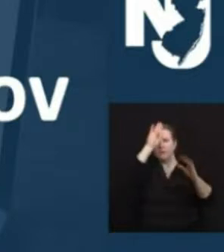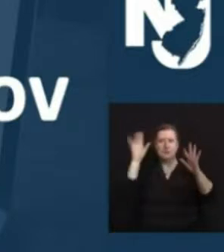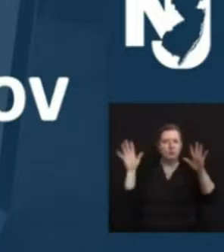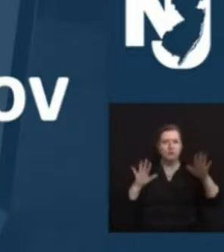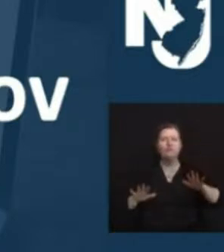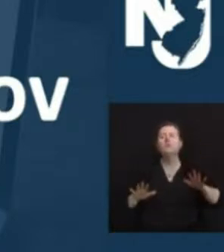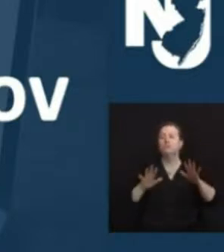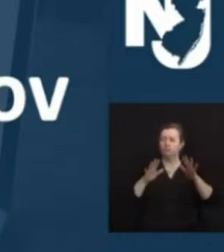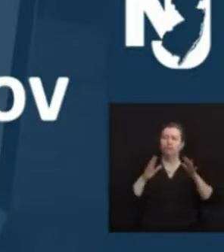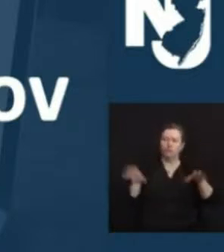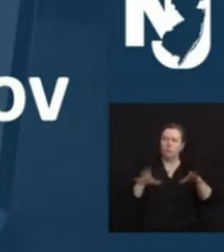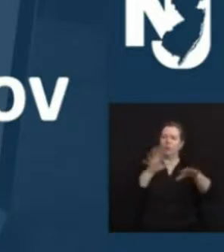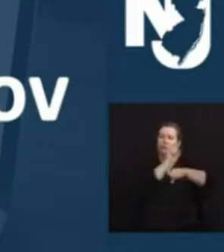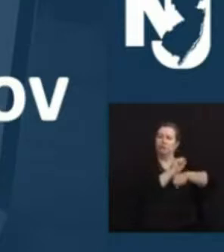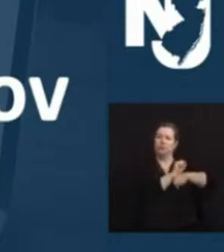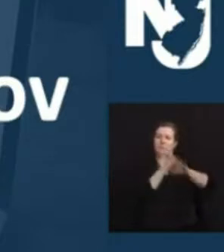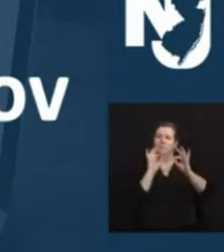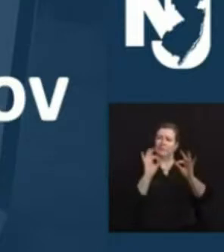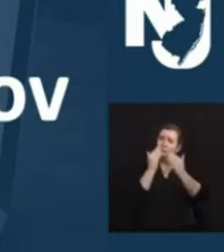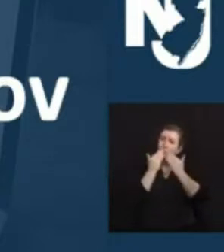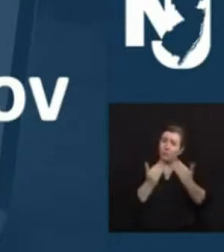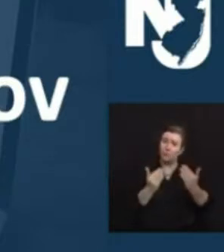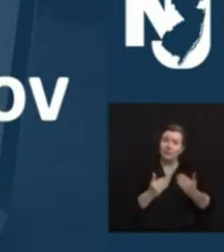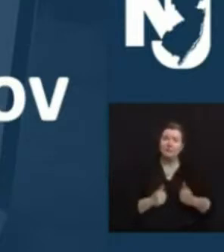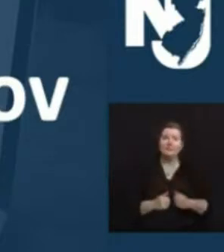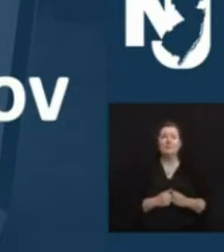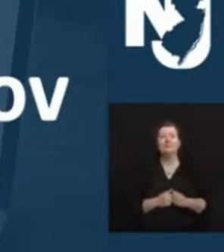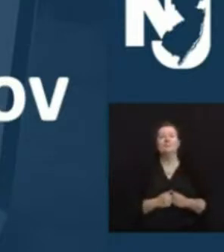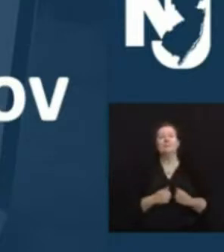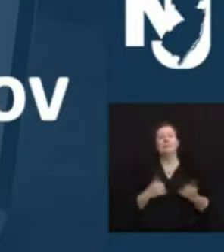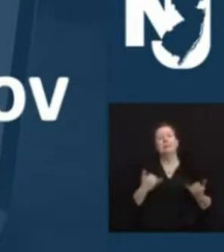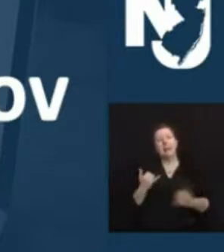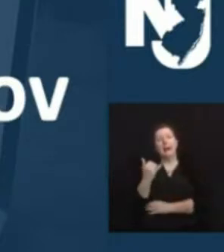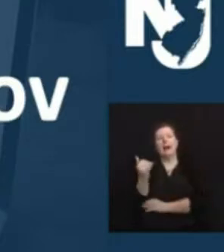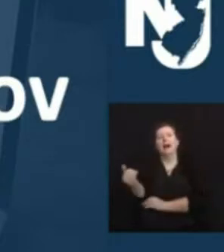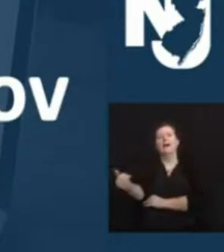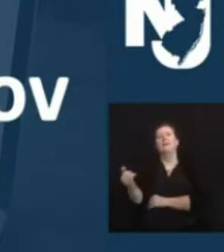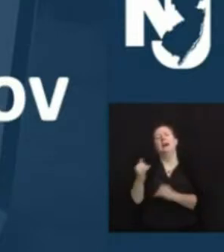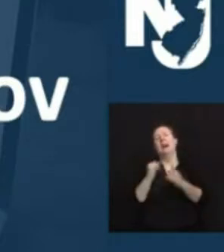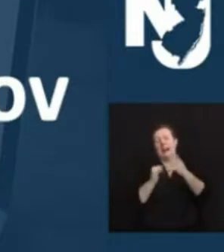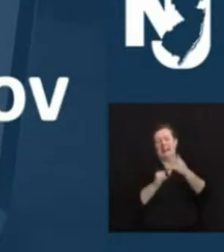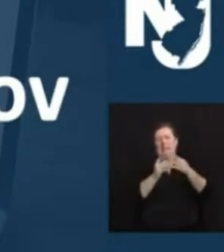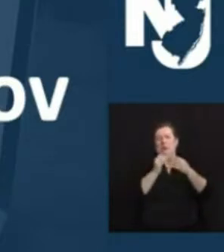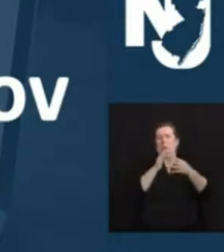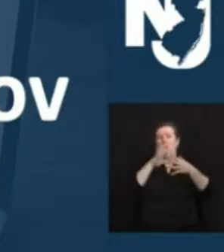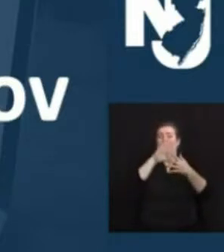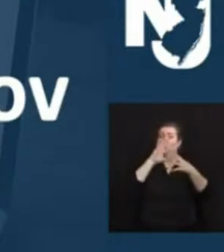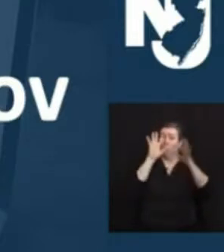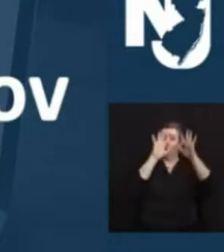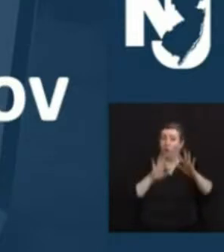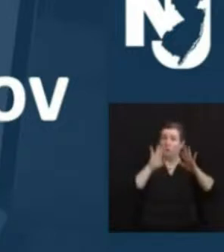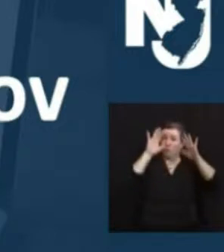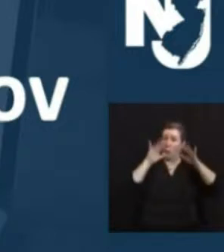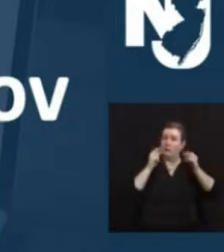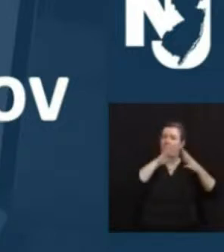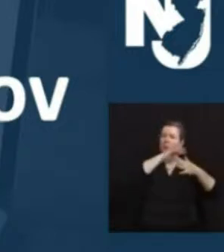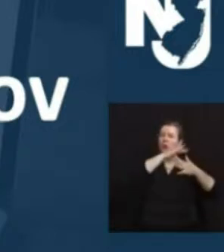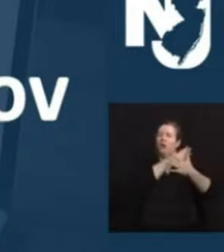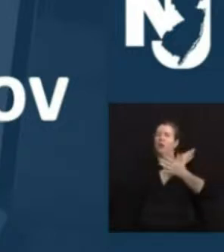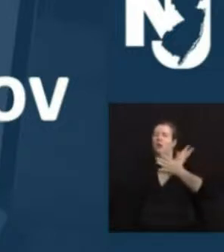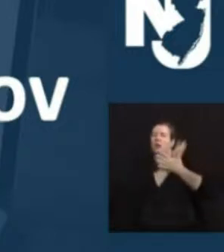brutal winter storm, but we're still, I think, at the very, very tail end of it. Across our state, especially in Central and North